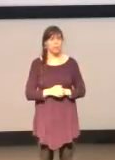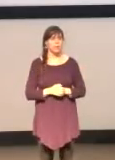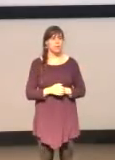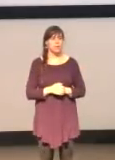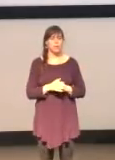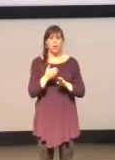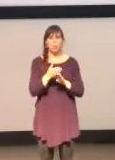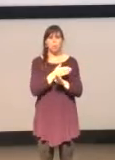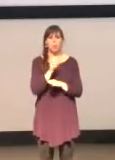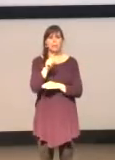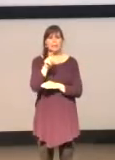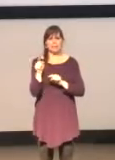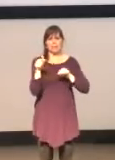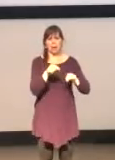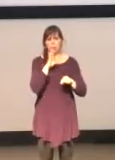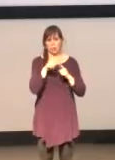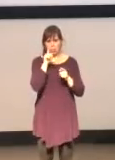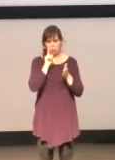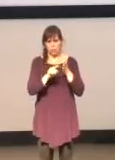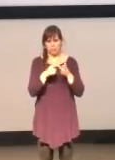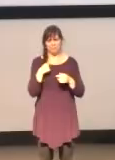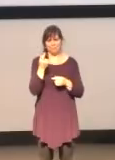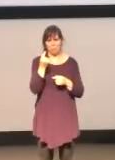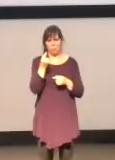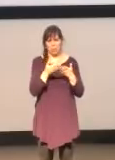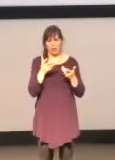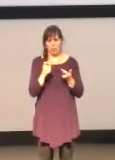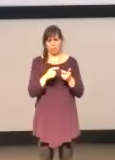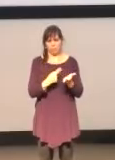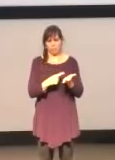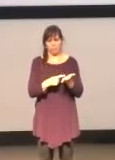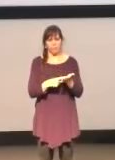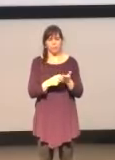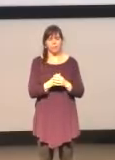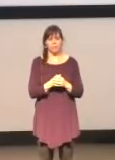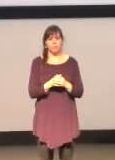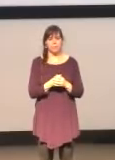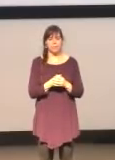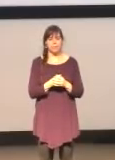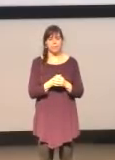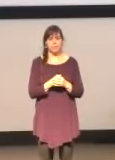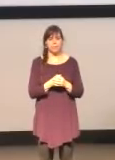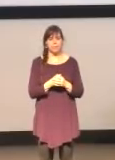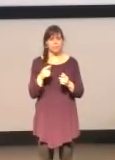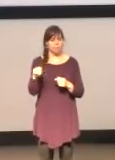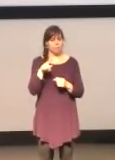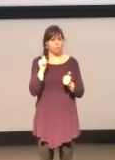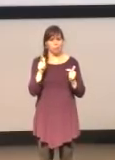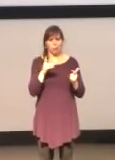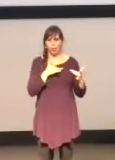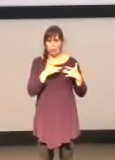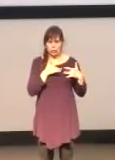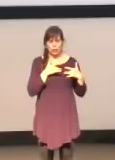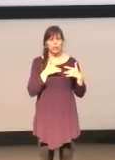Before Steve comes up to talk about research, I have one last thing I want to say, and that is, we're all concerned